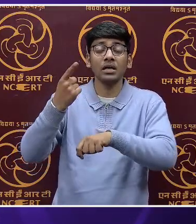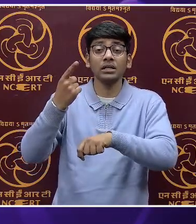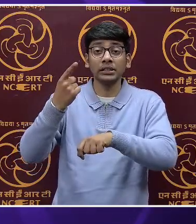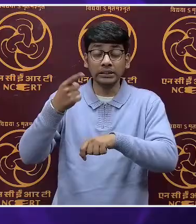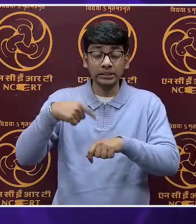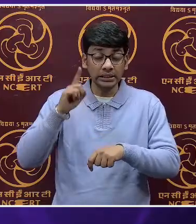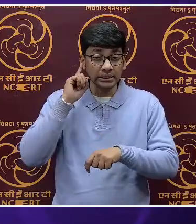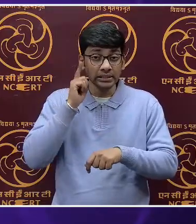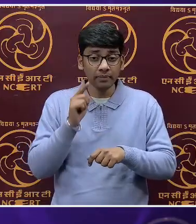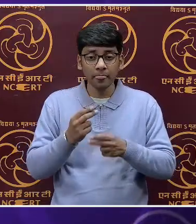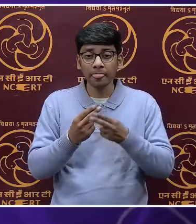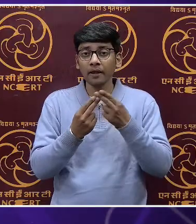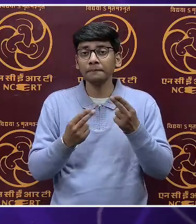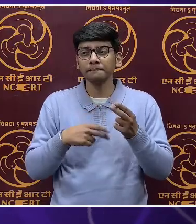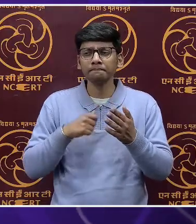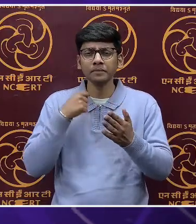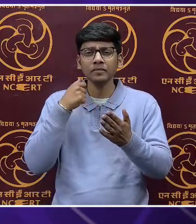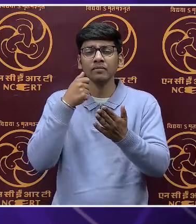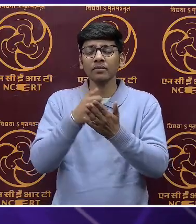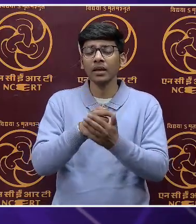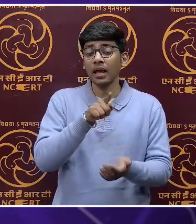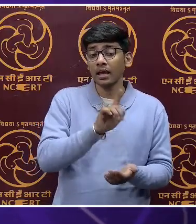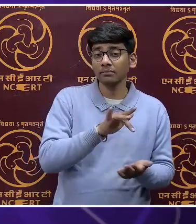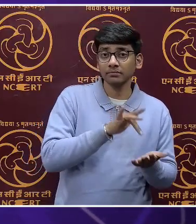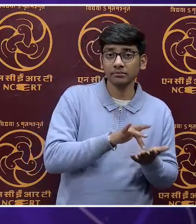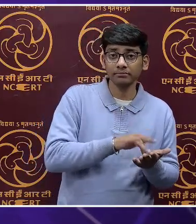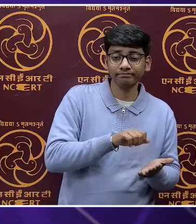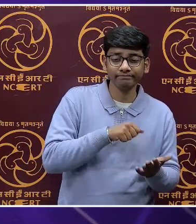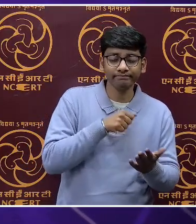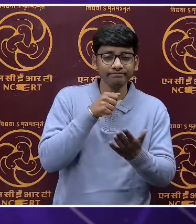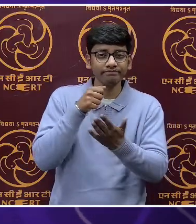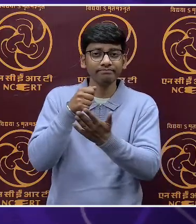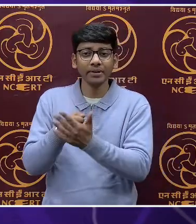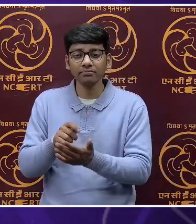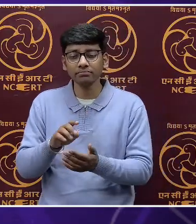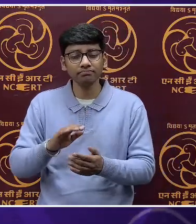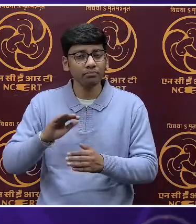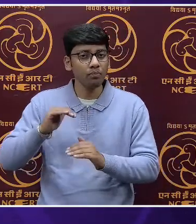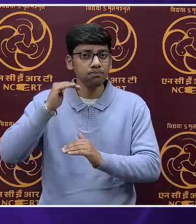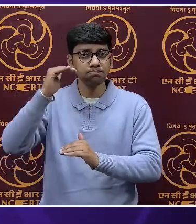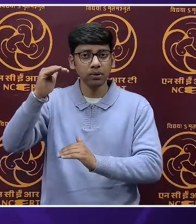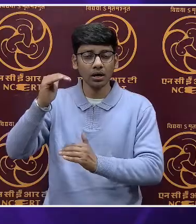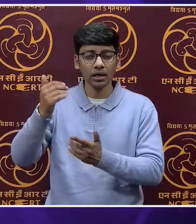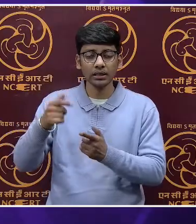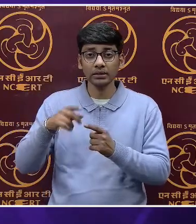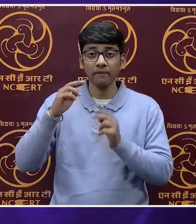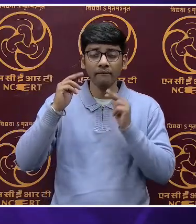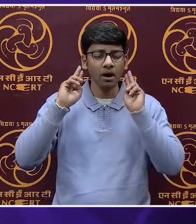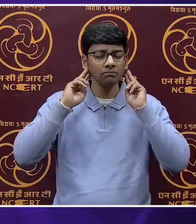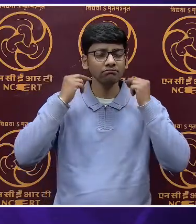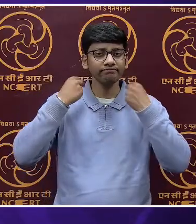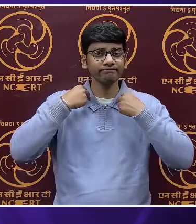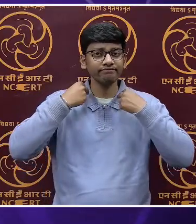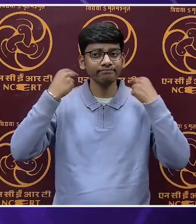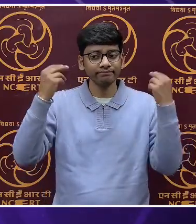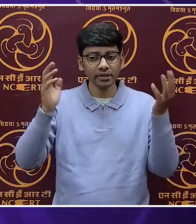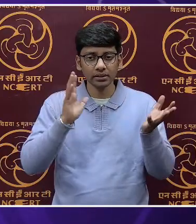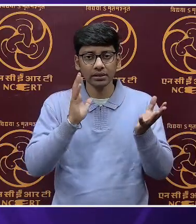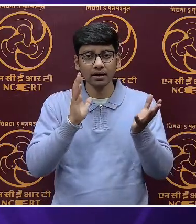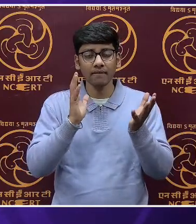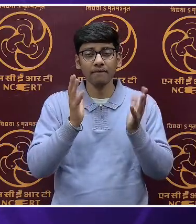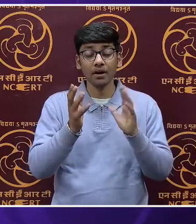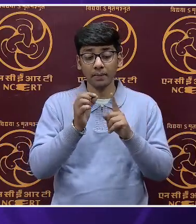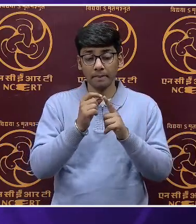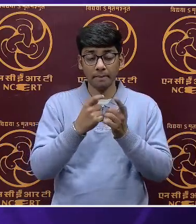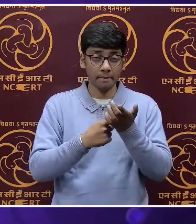about her story, how she reached from here till Grammy. Right. And she became world famous percussionist, and she realized if she